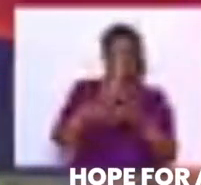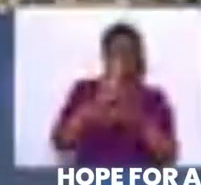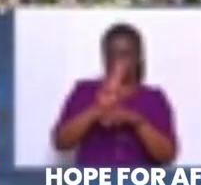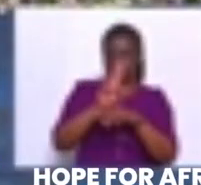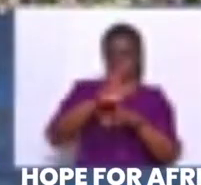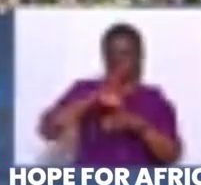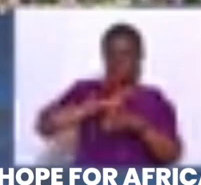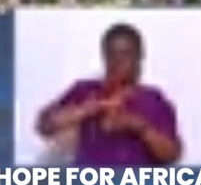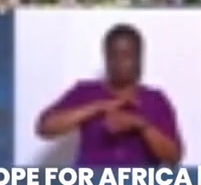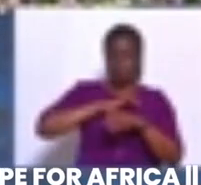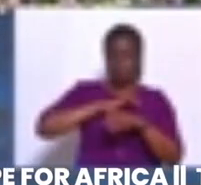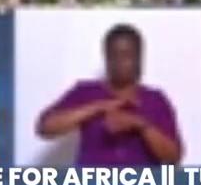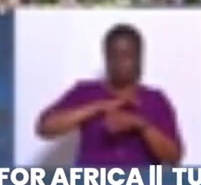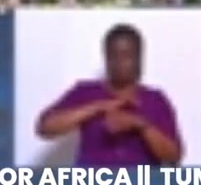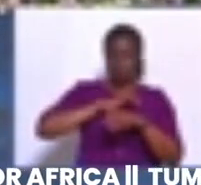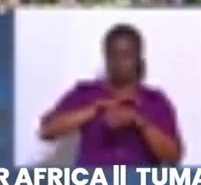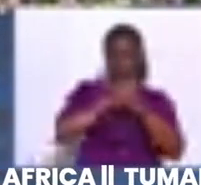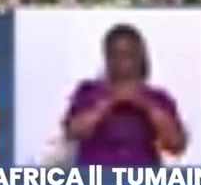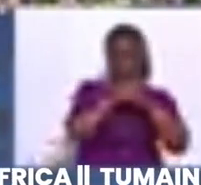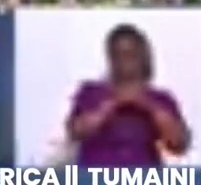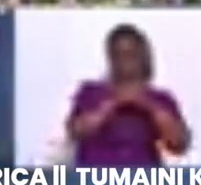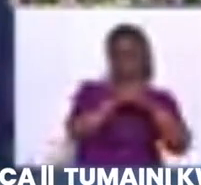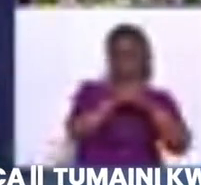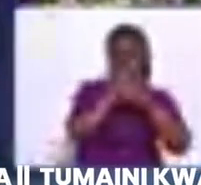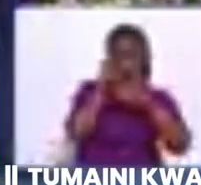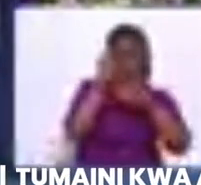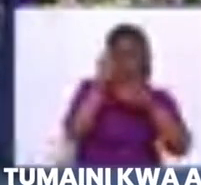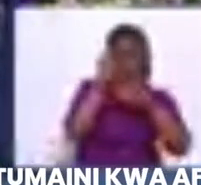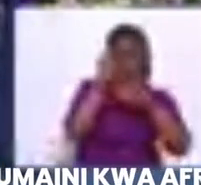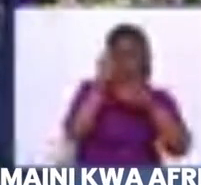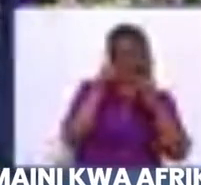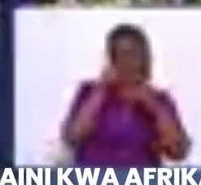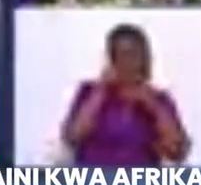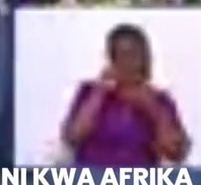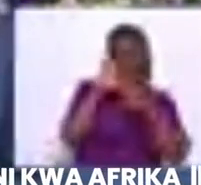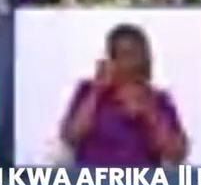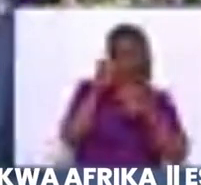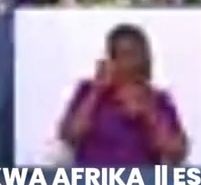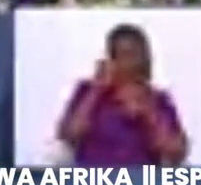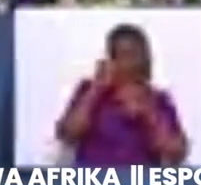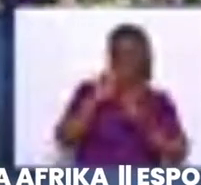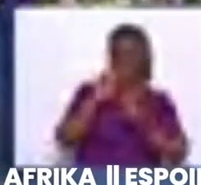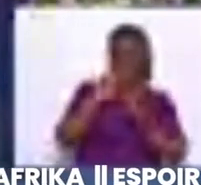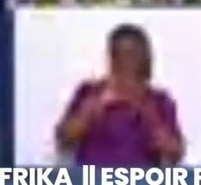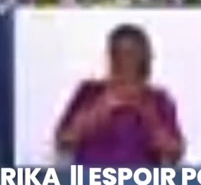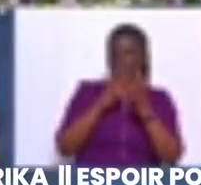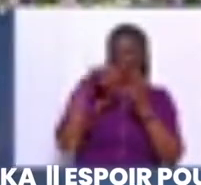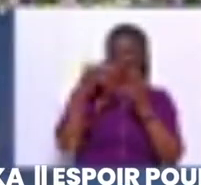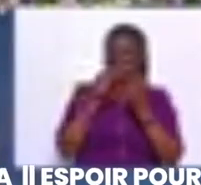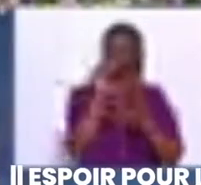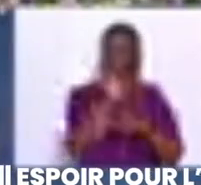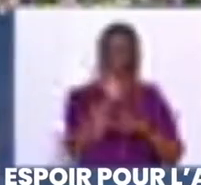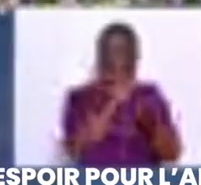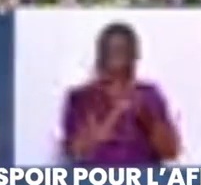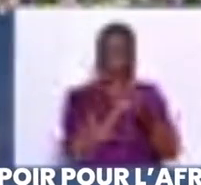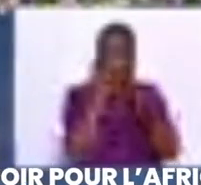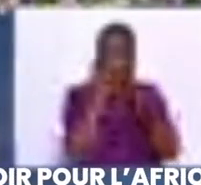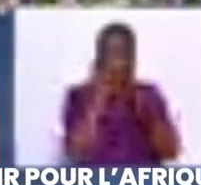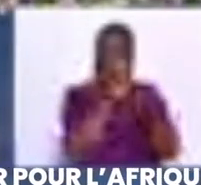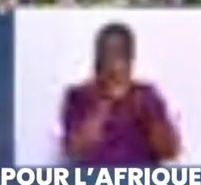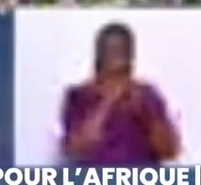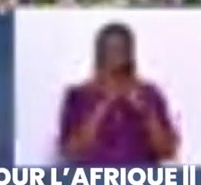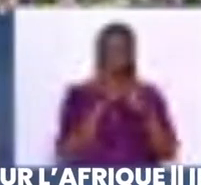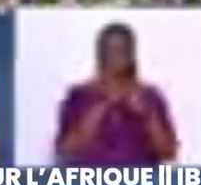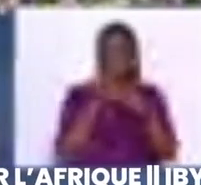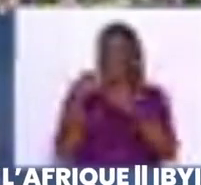elements. So think about it. Don't just accept everything. Absolutely be questioning. Now people say, but what about prayer